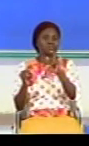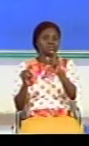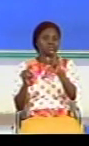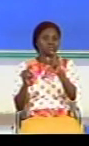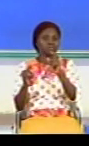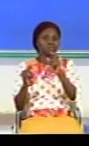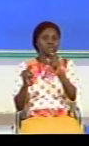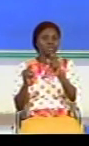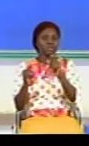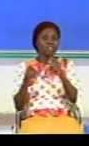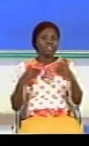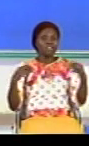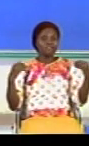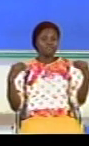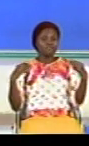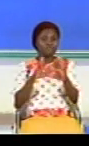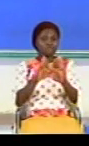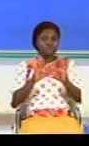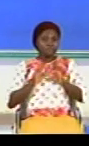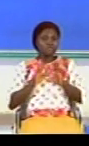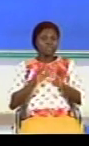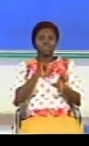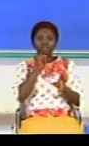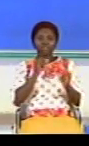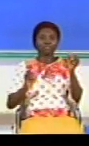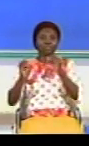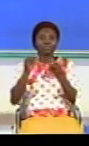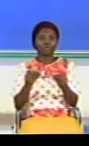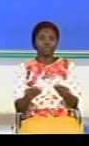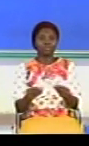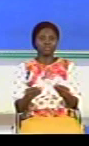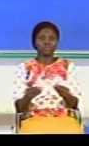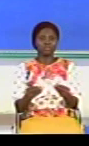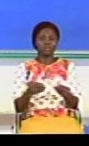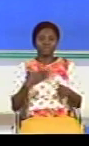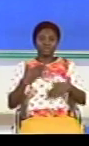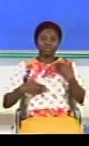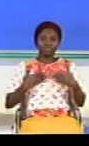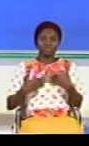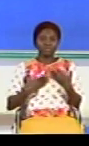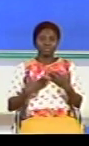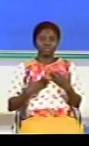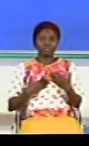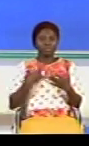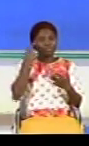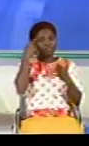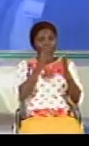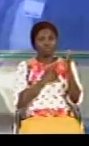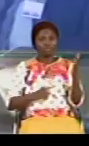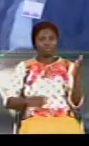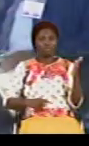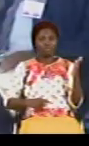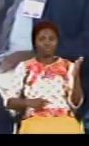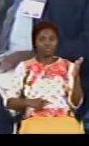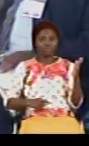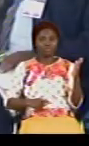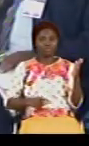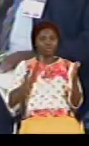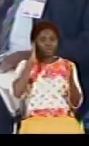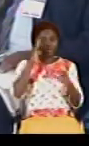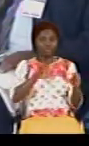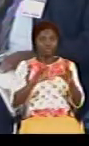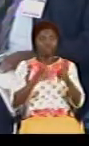be glad and rejoice, for the Lord will do great things.